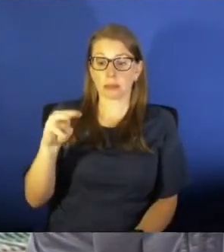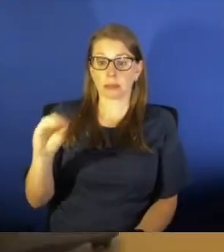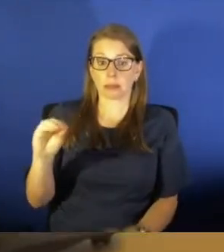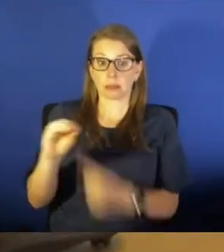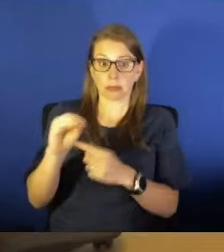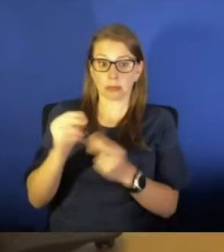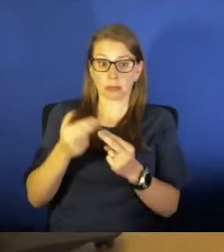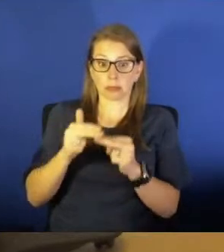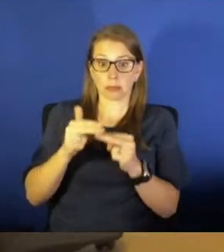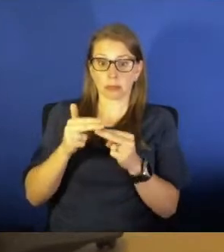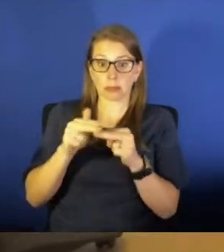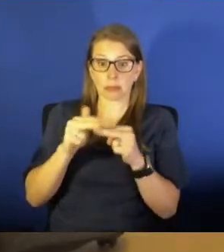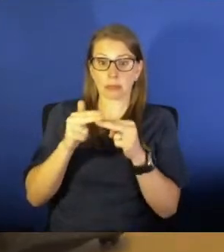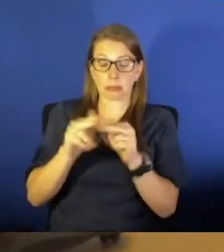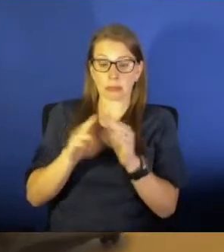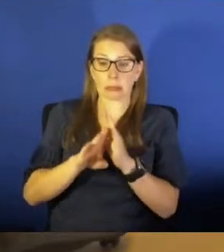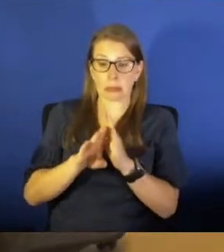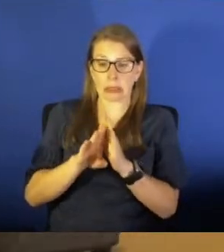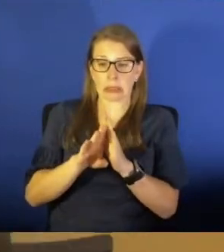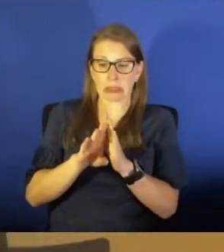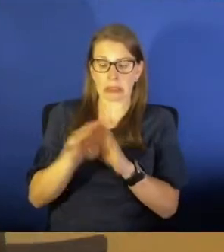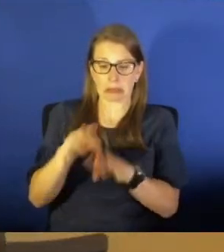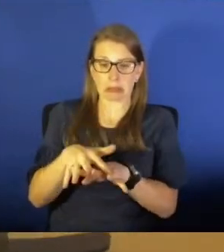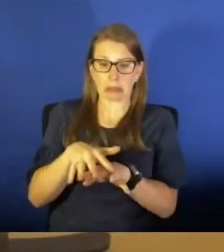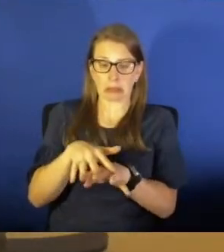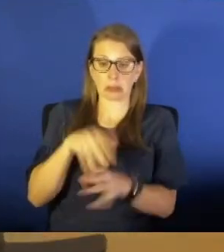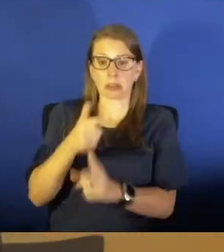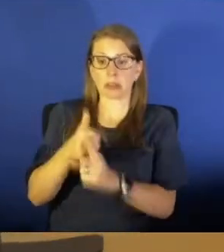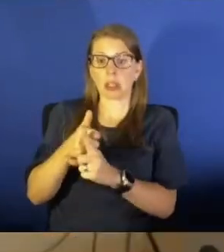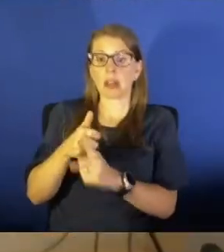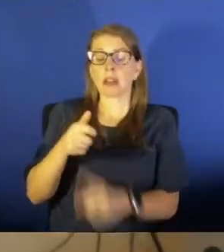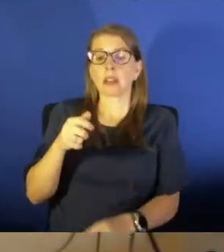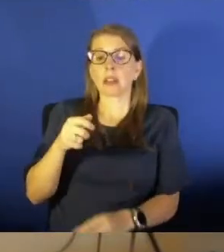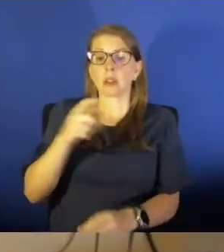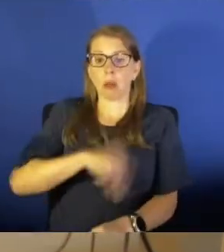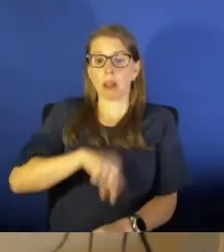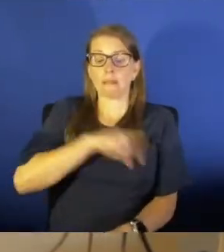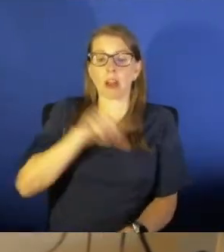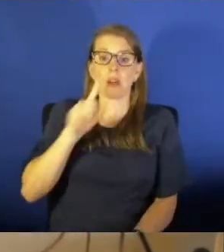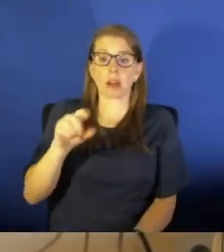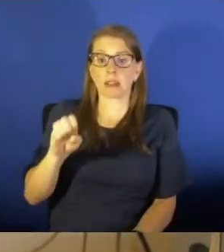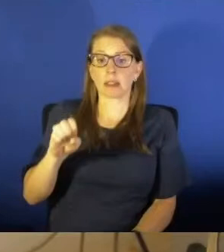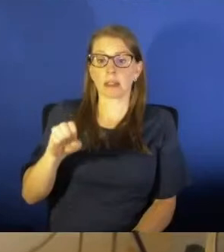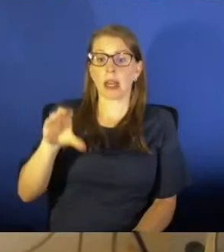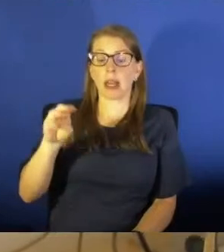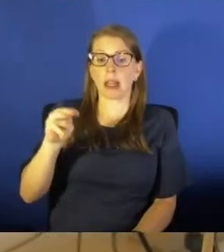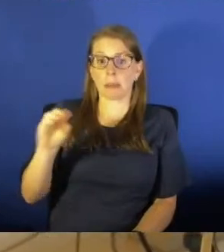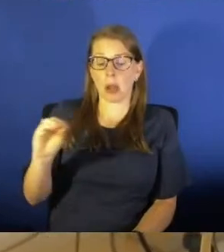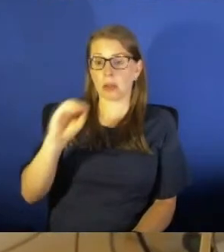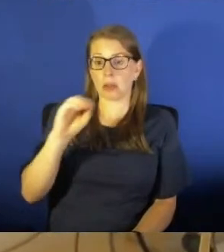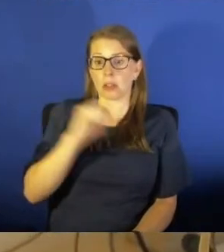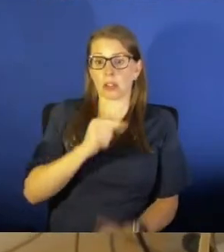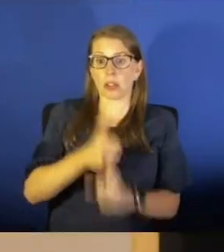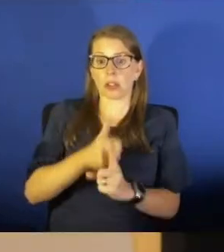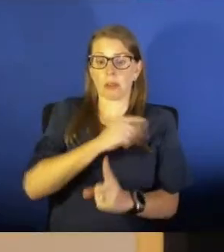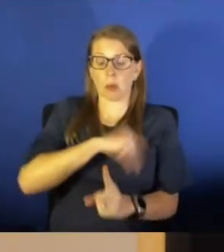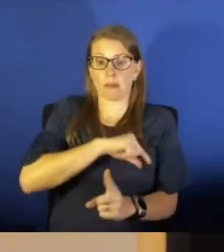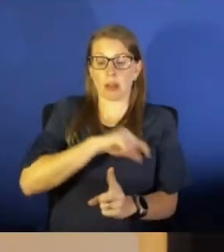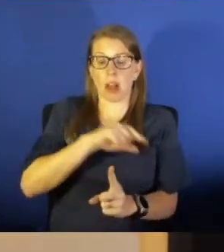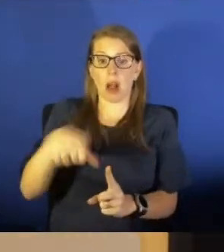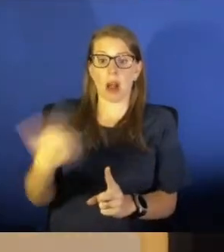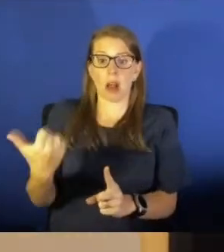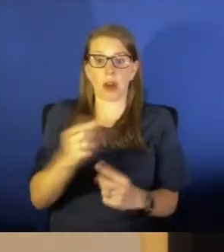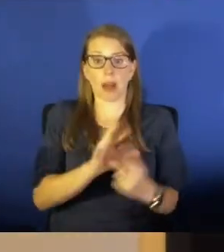up. Doctors said Leticia qualified for ECMO. She qualified because all other options had ran out. An